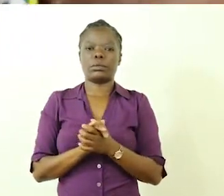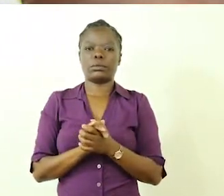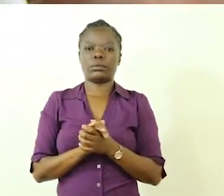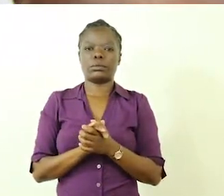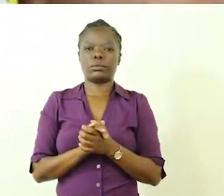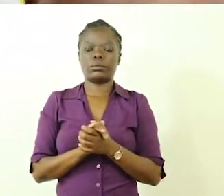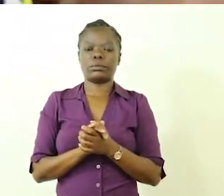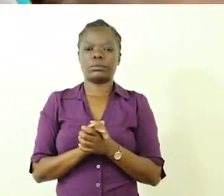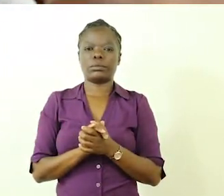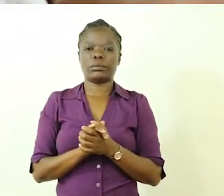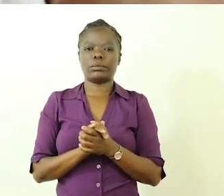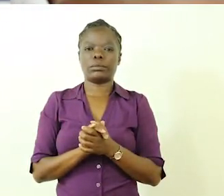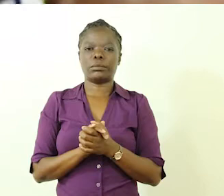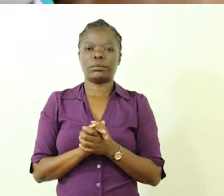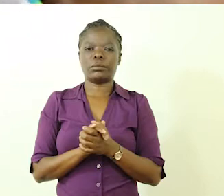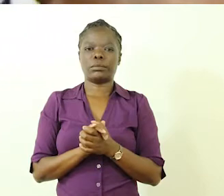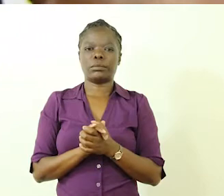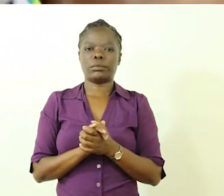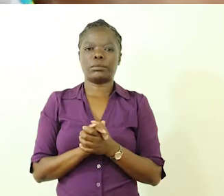These are the joint manipulations